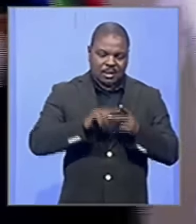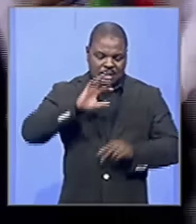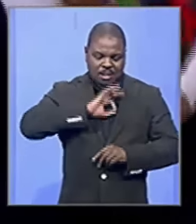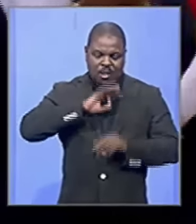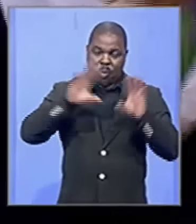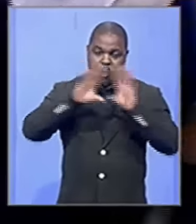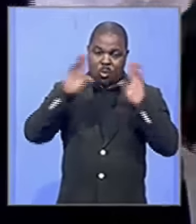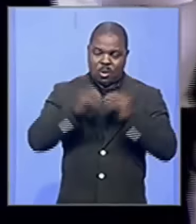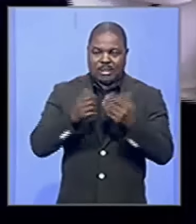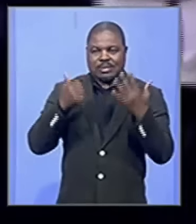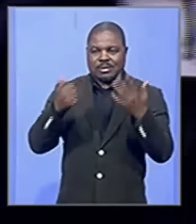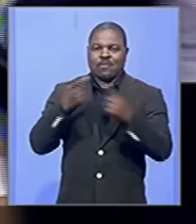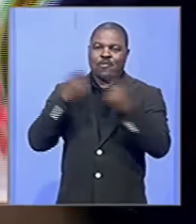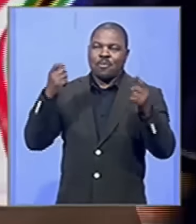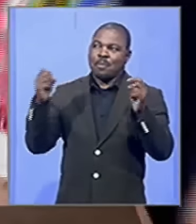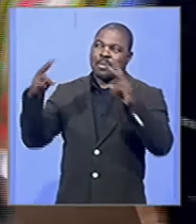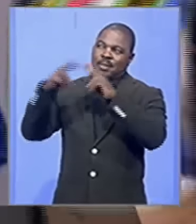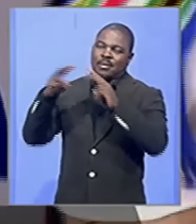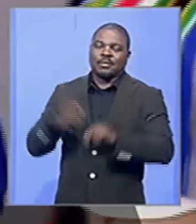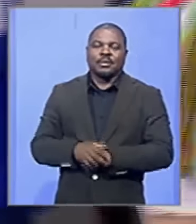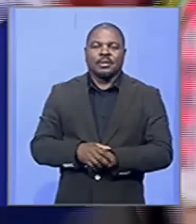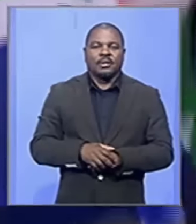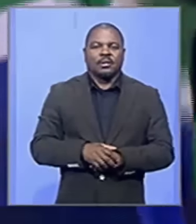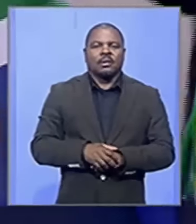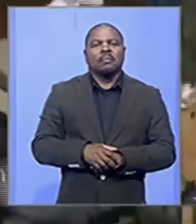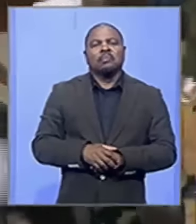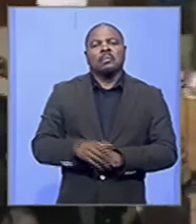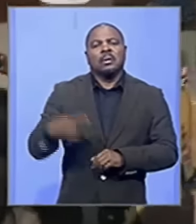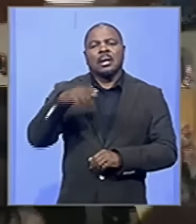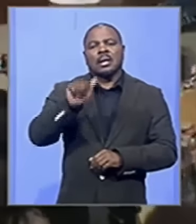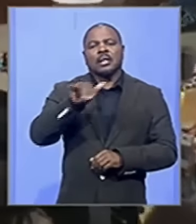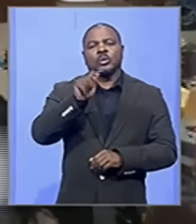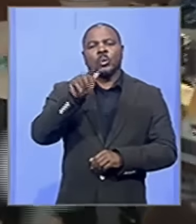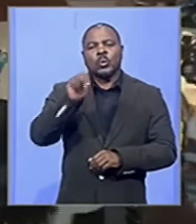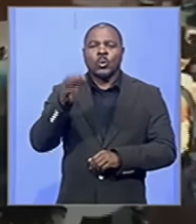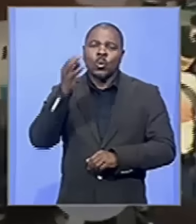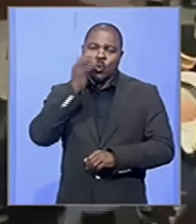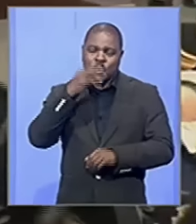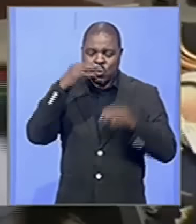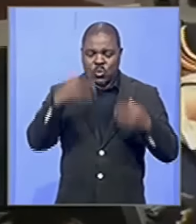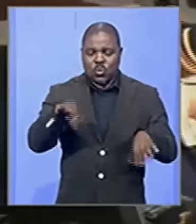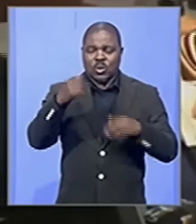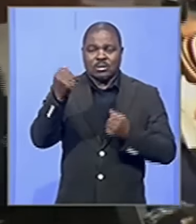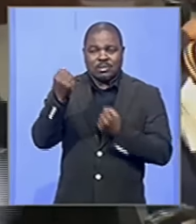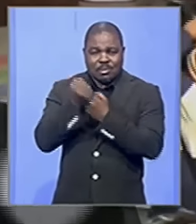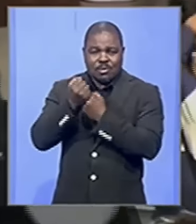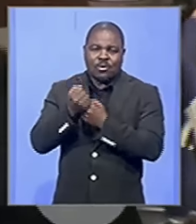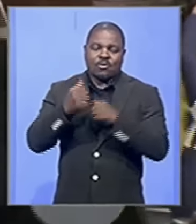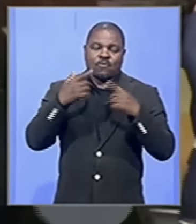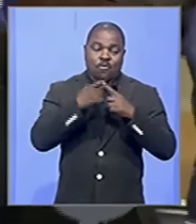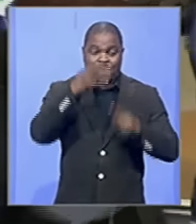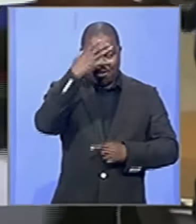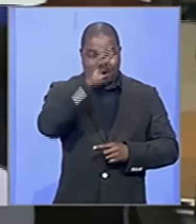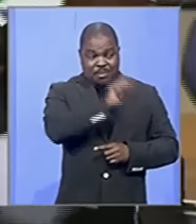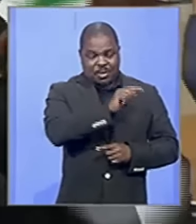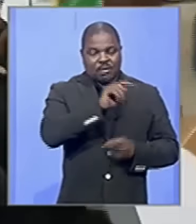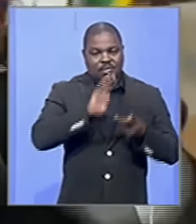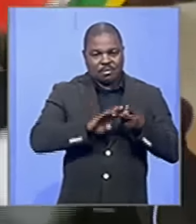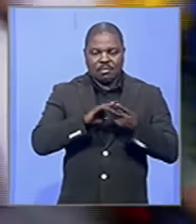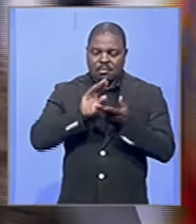go tswa kwa Paris. McKenzie o ba solofeditse gore o tlile go ba abela kemonokeng e e tsepameng ya puso e tla